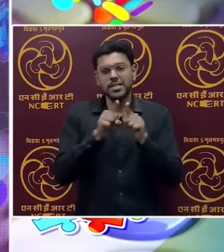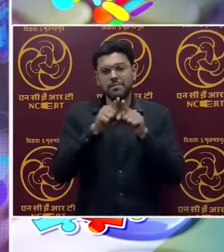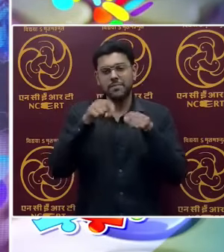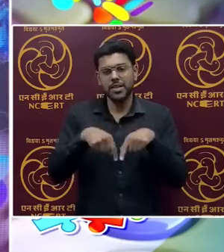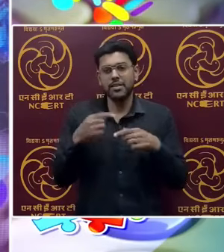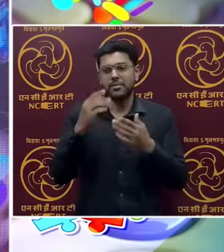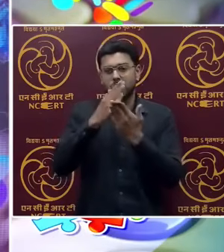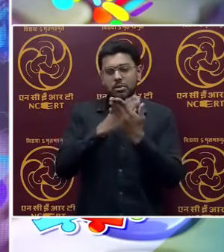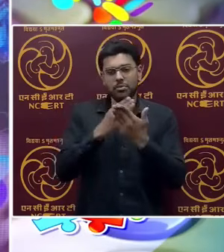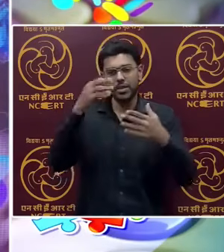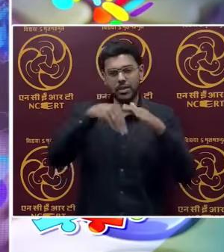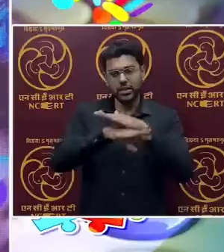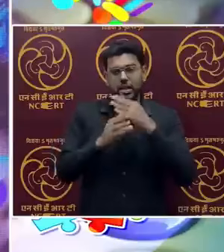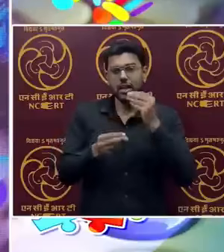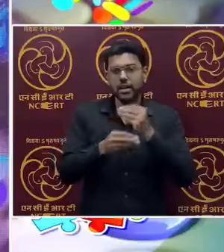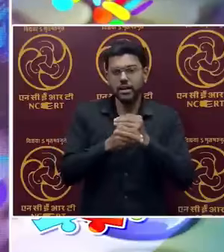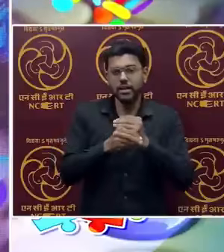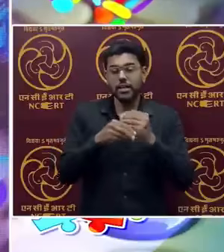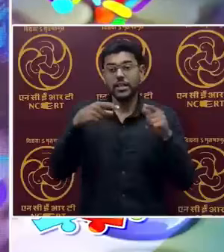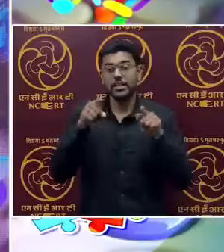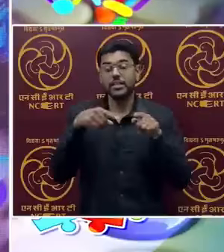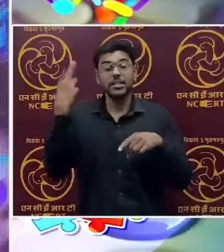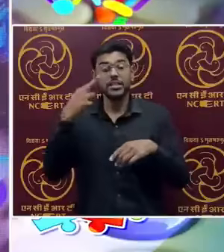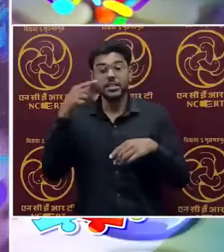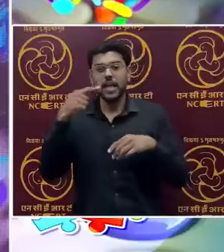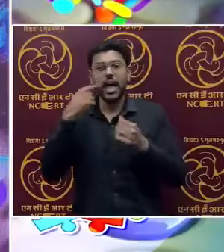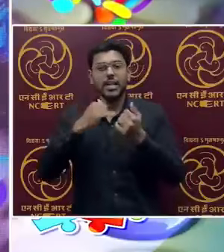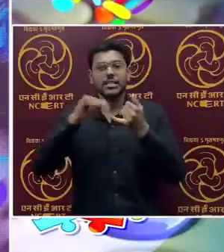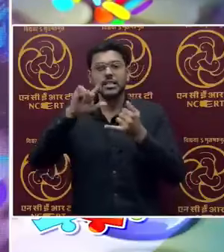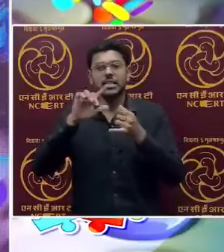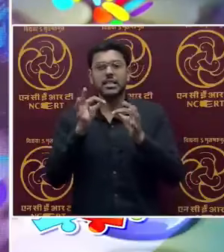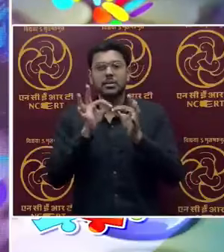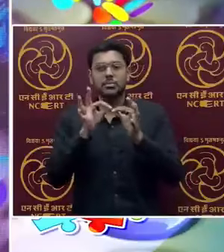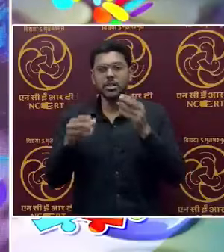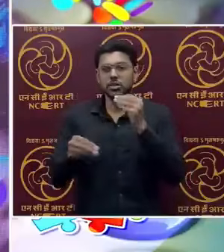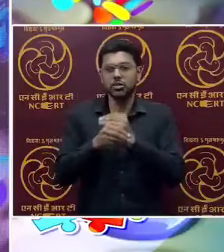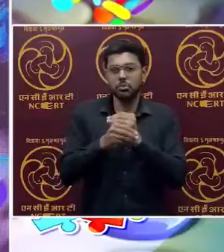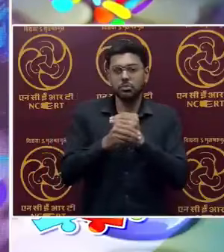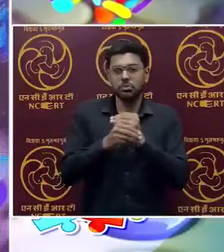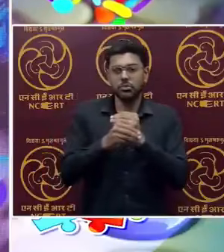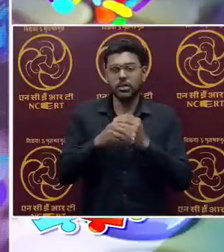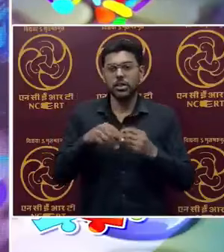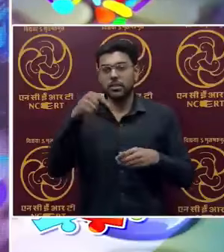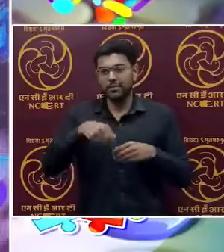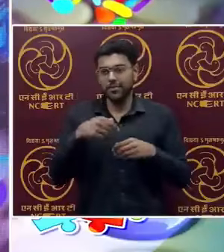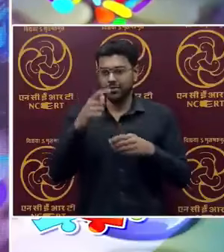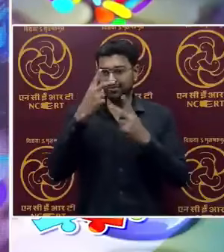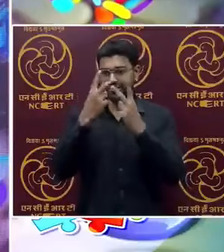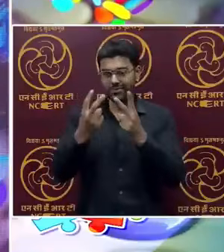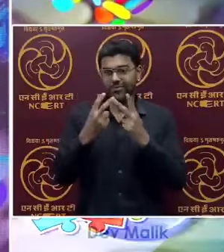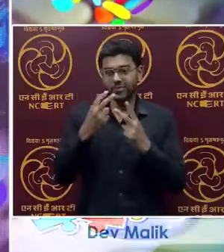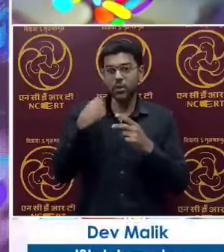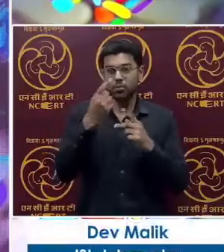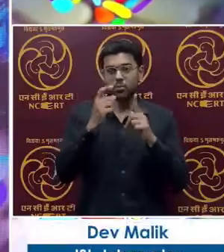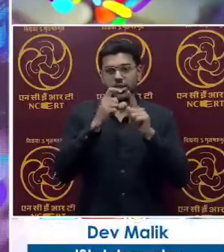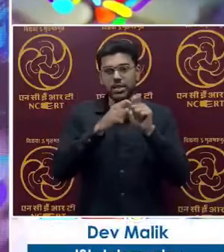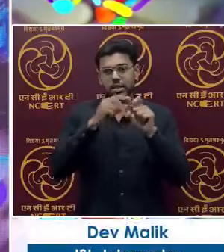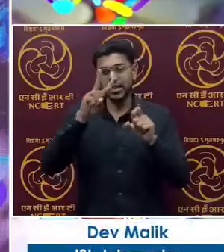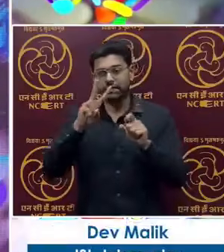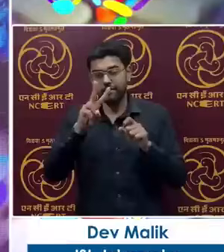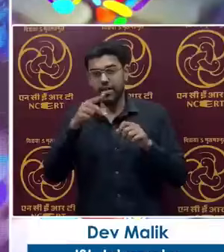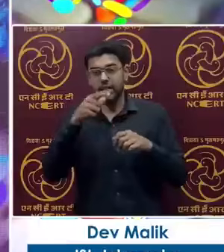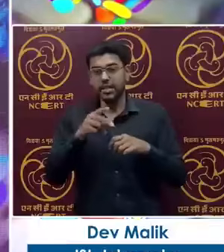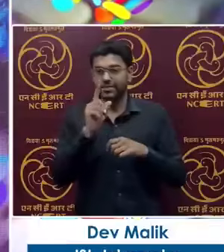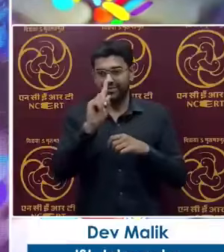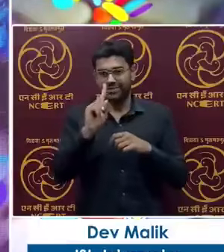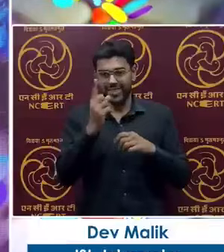our sessions. That is why we are supported by our Indian Sign Language interpreters in the session. Right now, you're watching on screen Mr. Dev Malik, and he'll